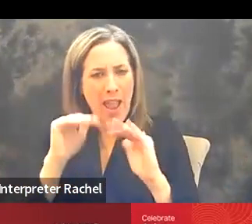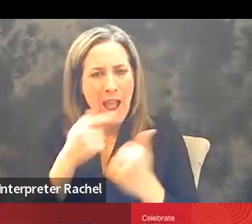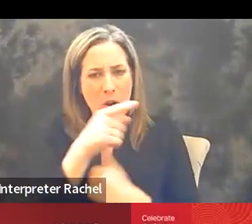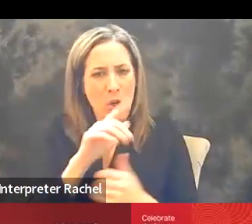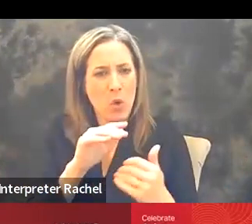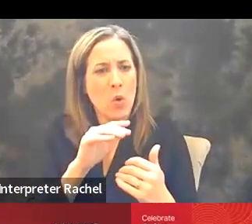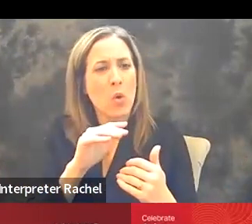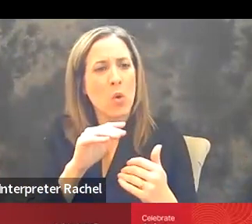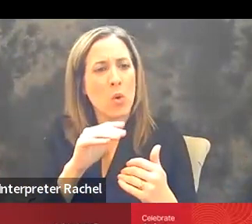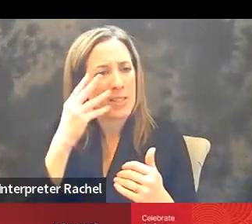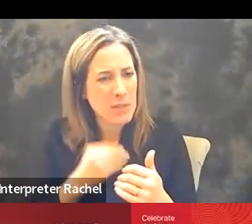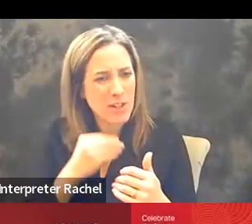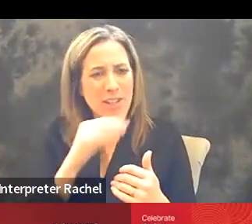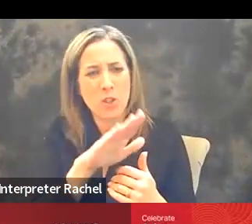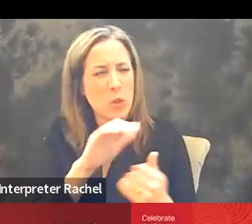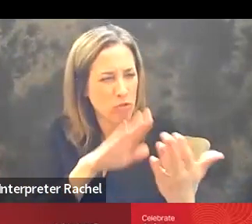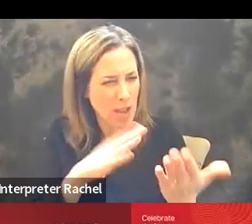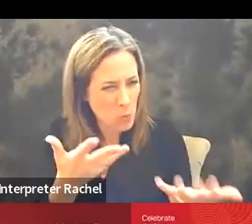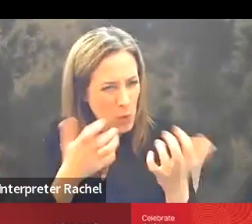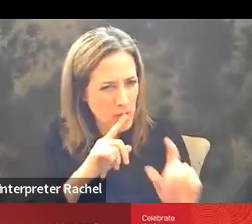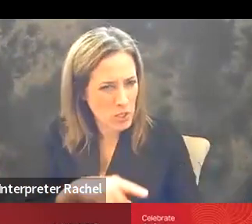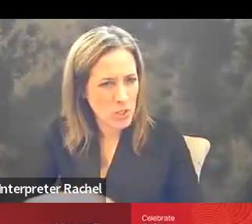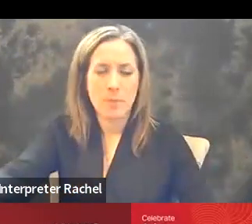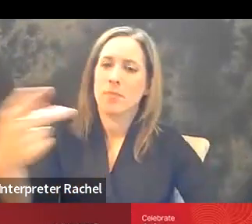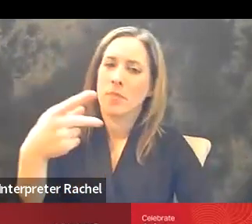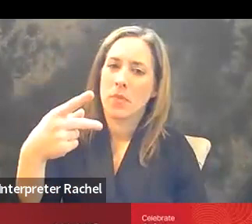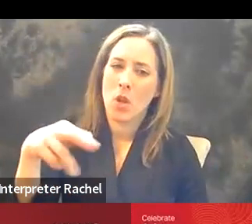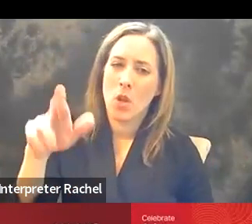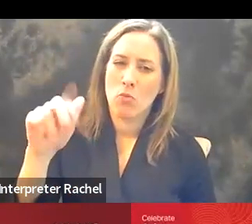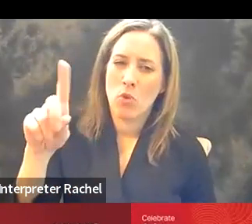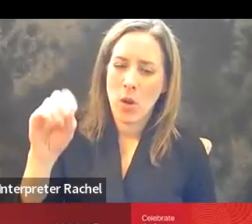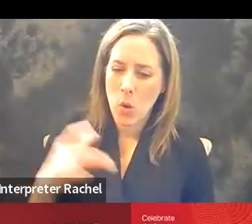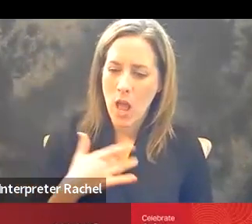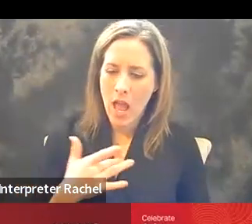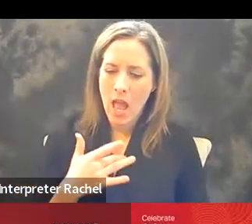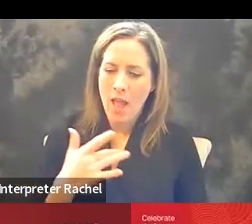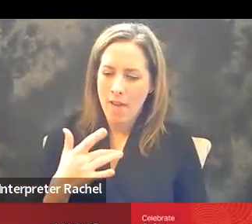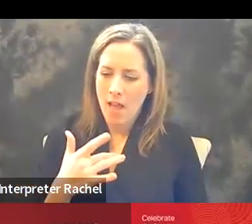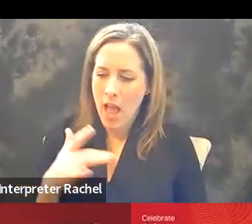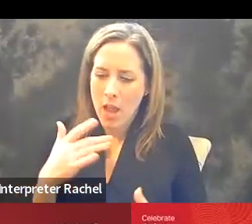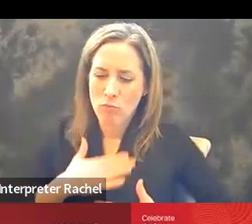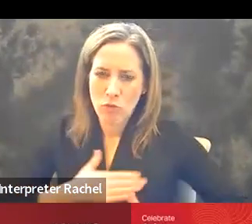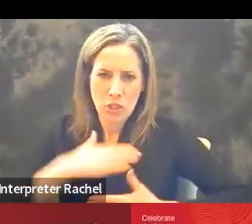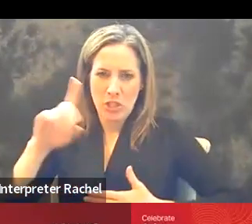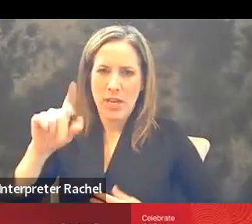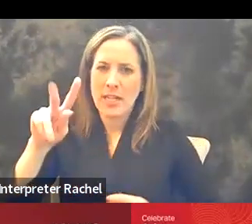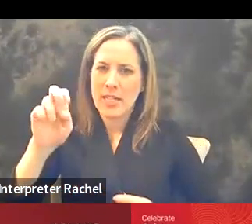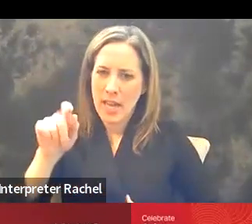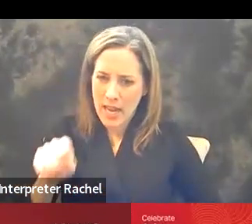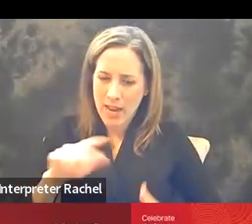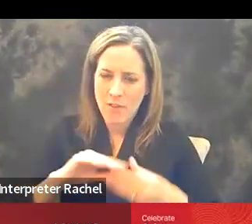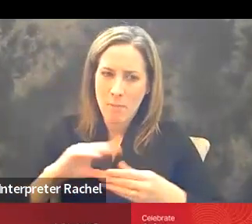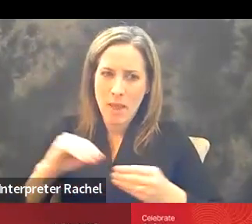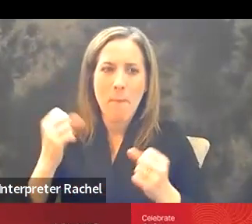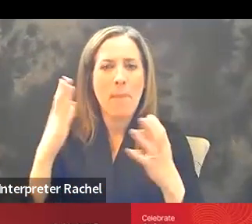that as well. I so appreciate what you just said, Dave, because I feel like a lot of providers would